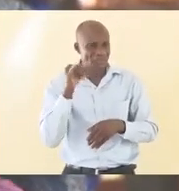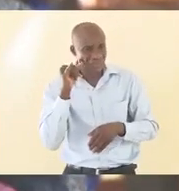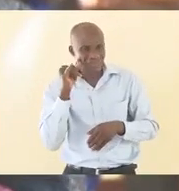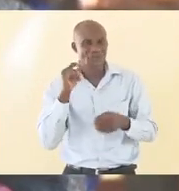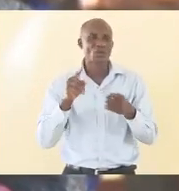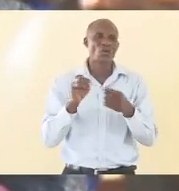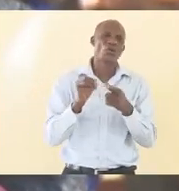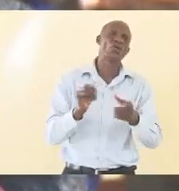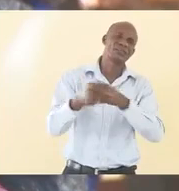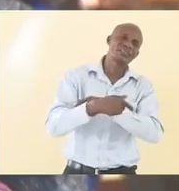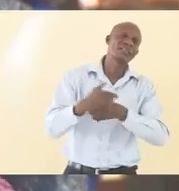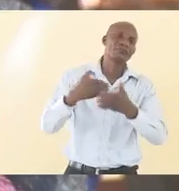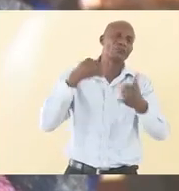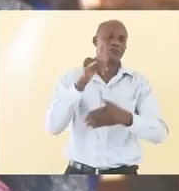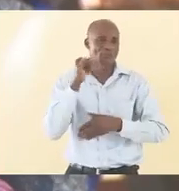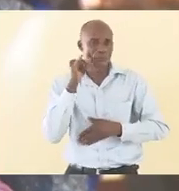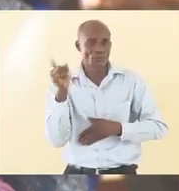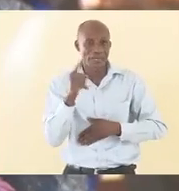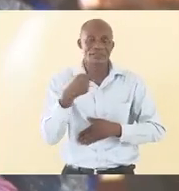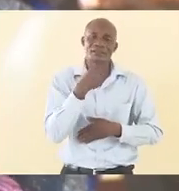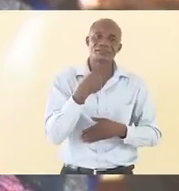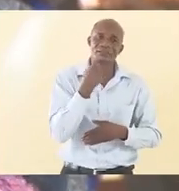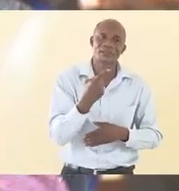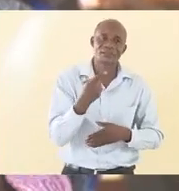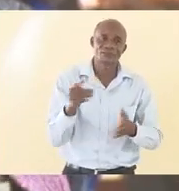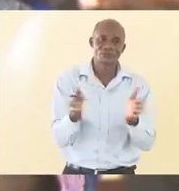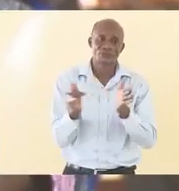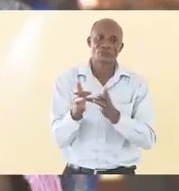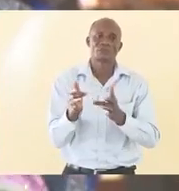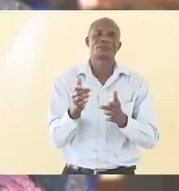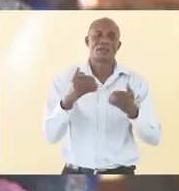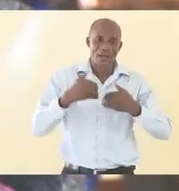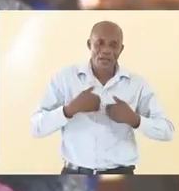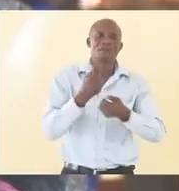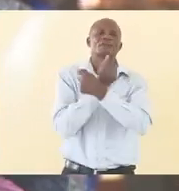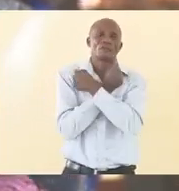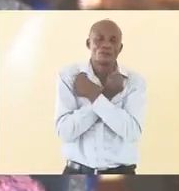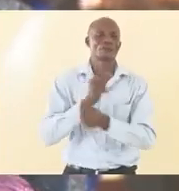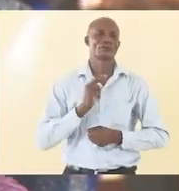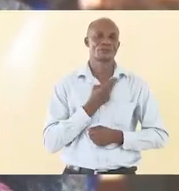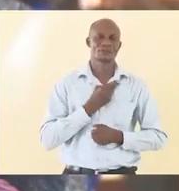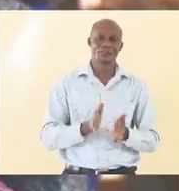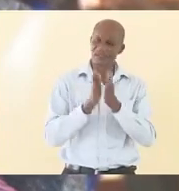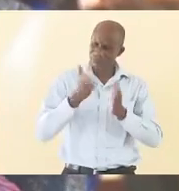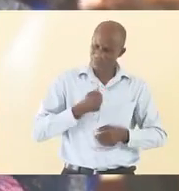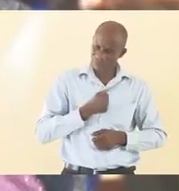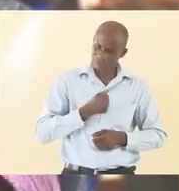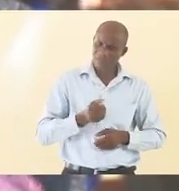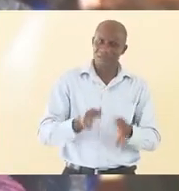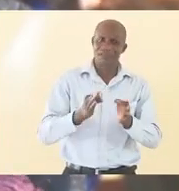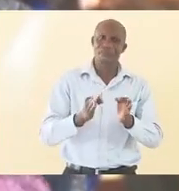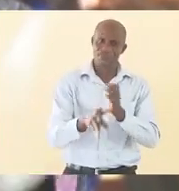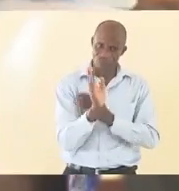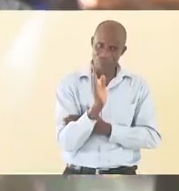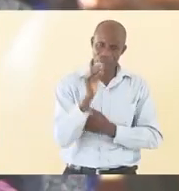yesterday or day before yesterday, where he said that Jesus have loved us. Now I was asking myself,